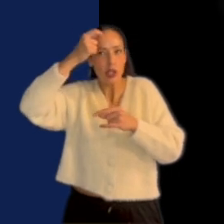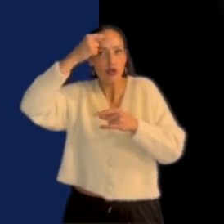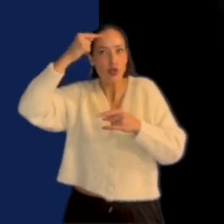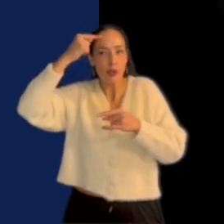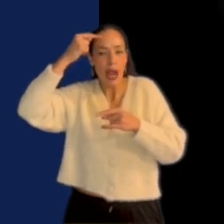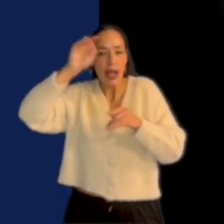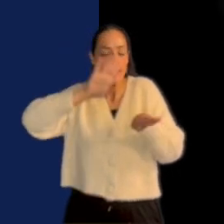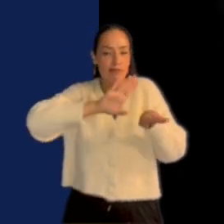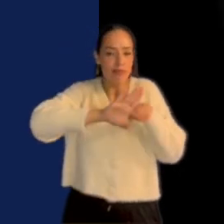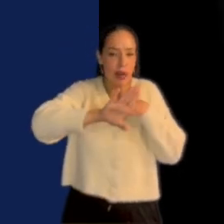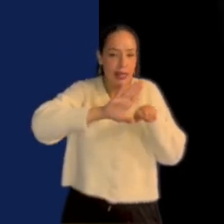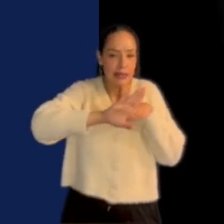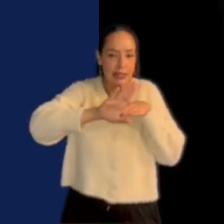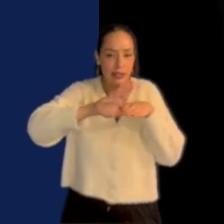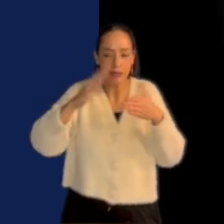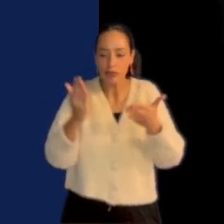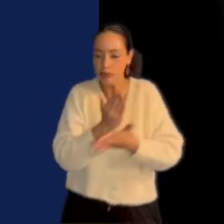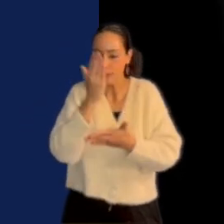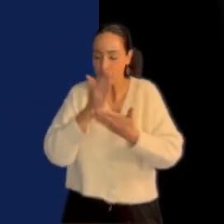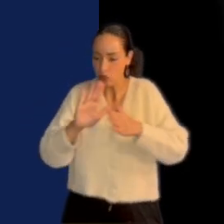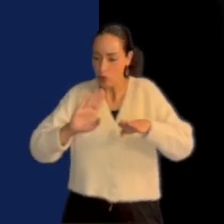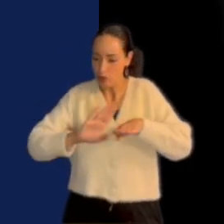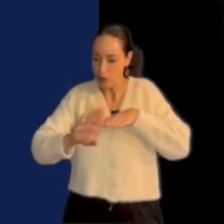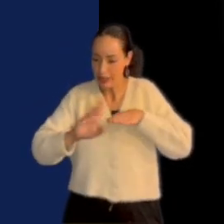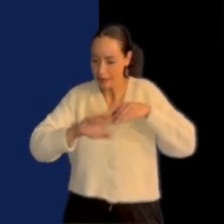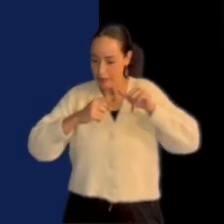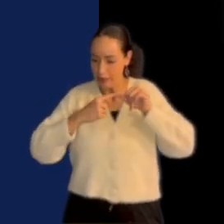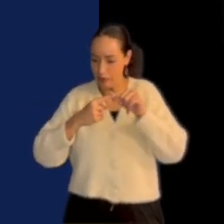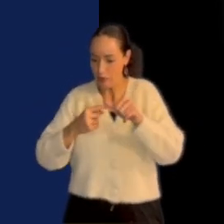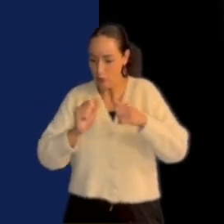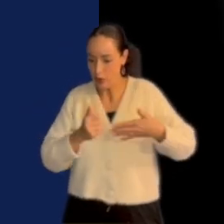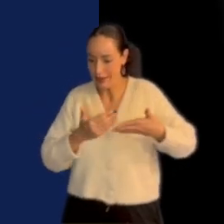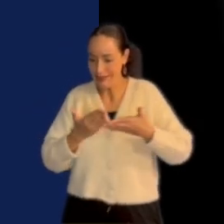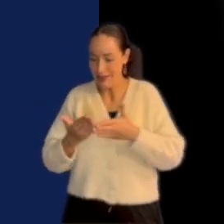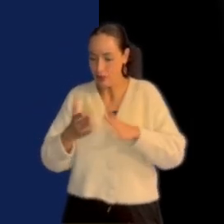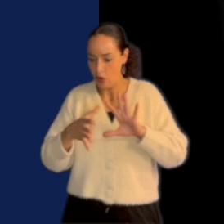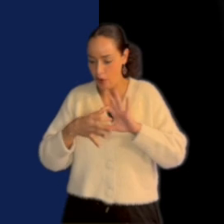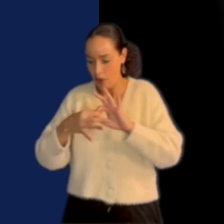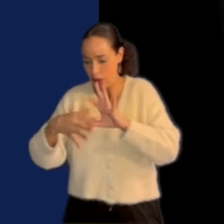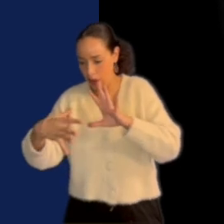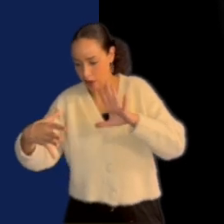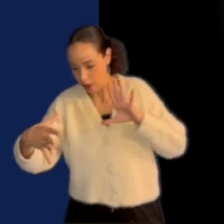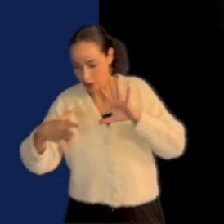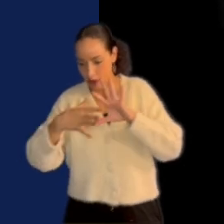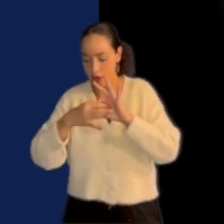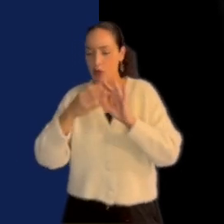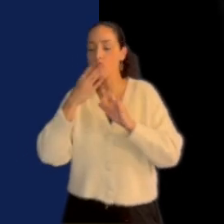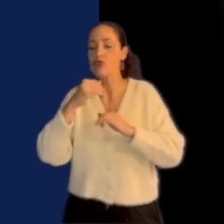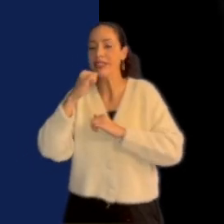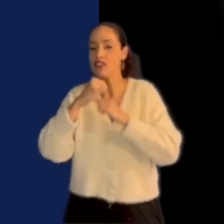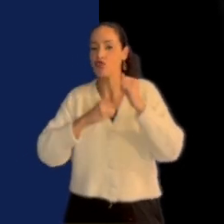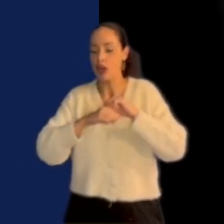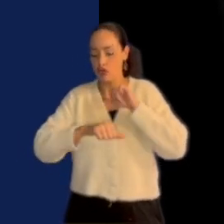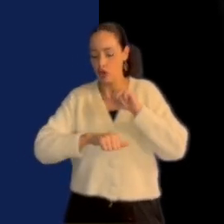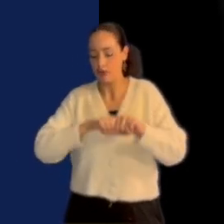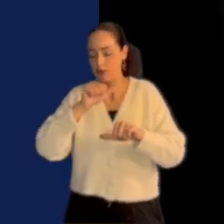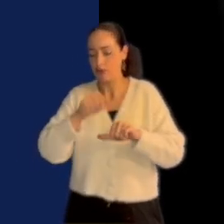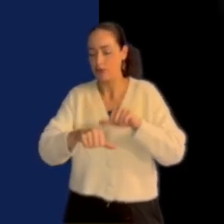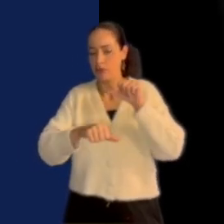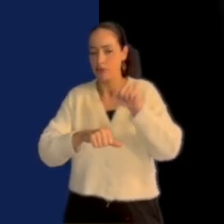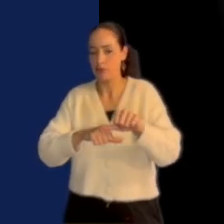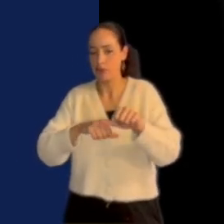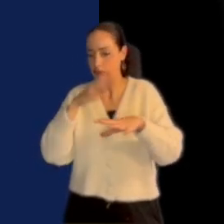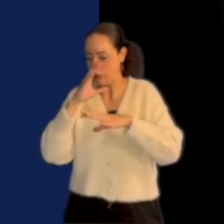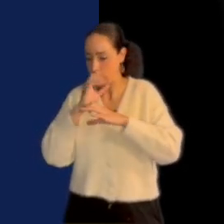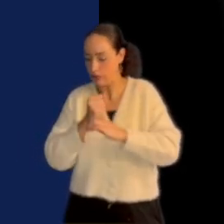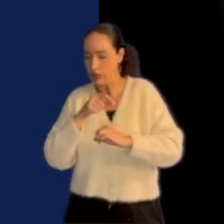approach. Making a commitment to trauma-informed practice is a way of seeing, being and knowing. It is also a way of doing, and